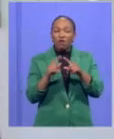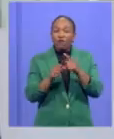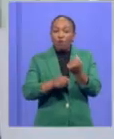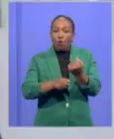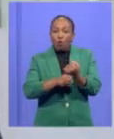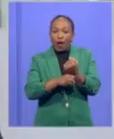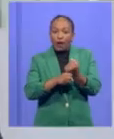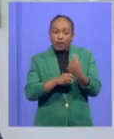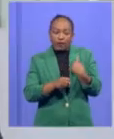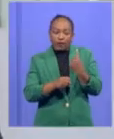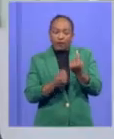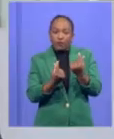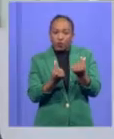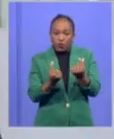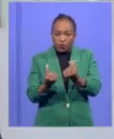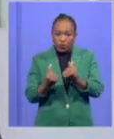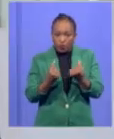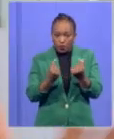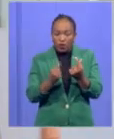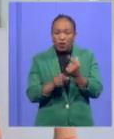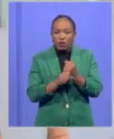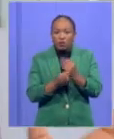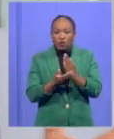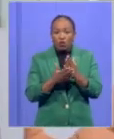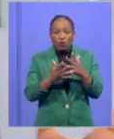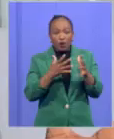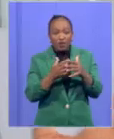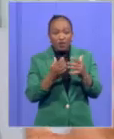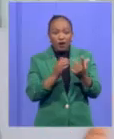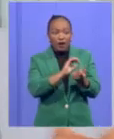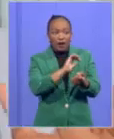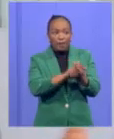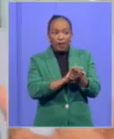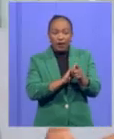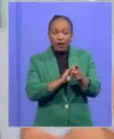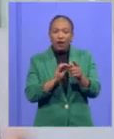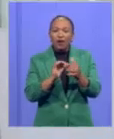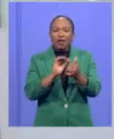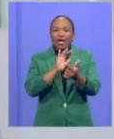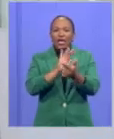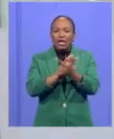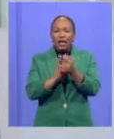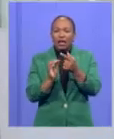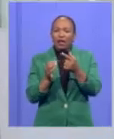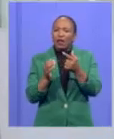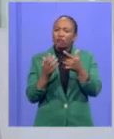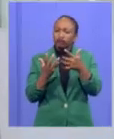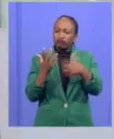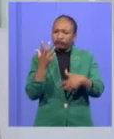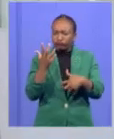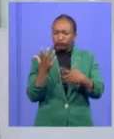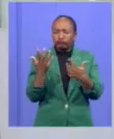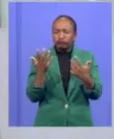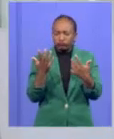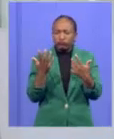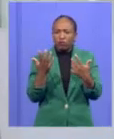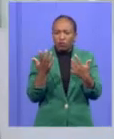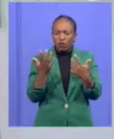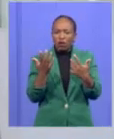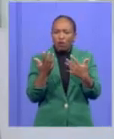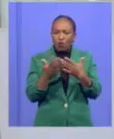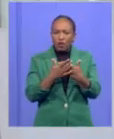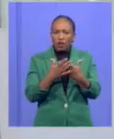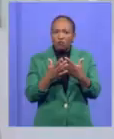that is being done to make sure that whatever the illegal issues are in terms of litigation, we still are able to have